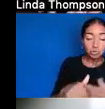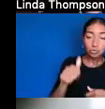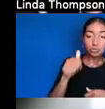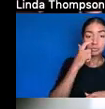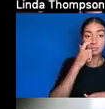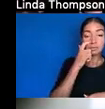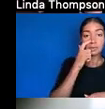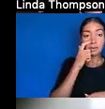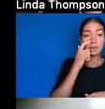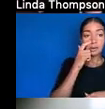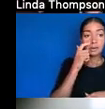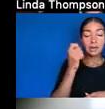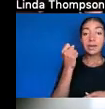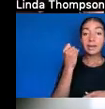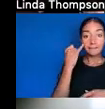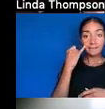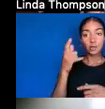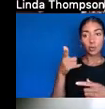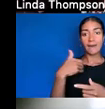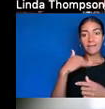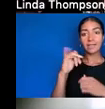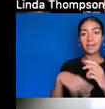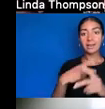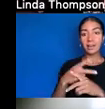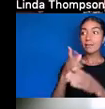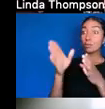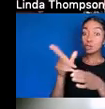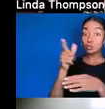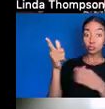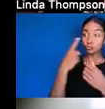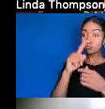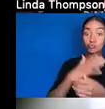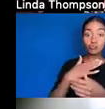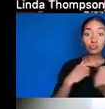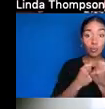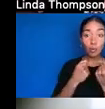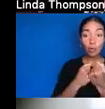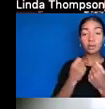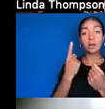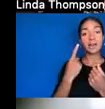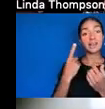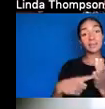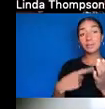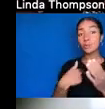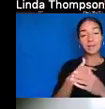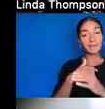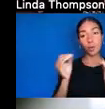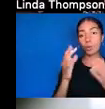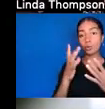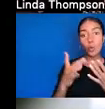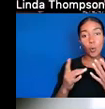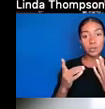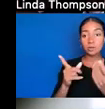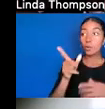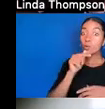you have that kind of person that wants to be supportive. And sometimes we don't get a choice on who's hired to